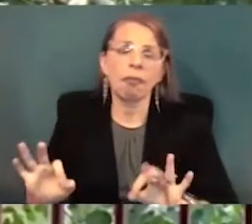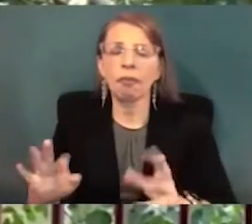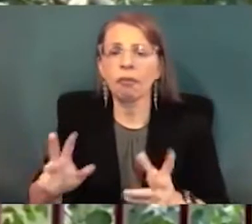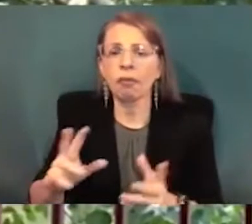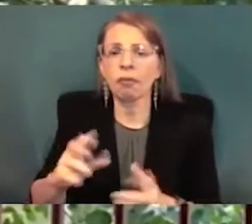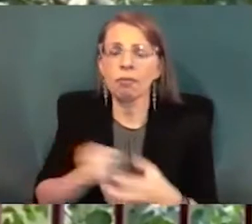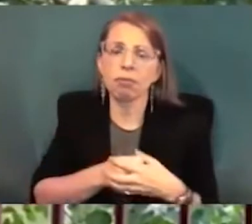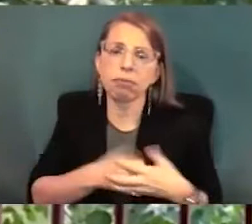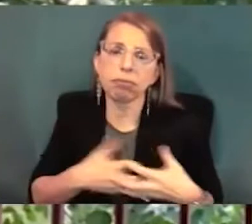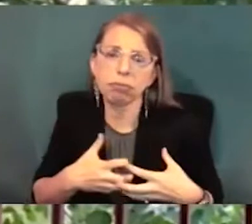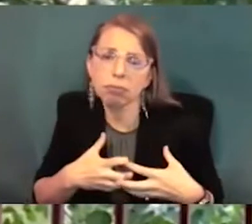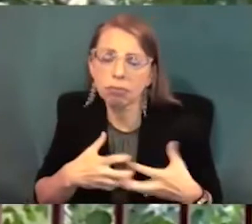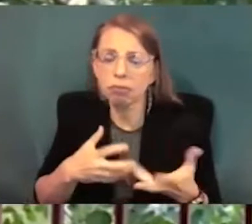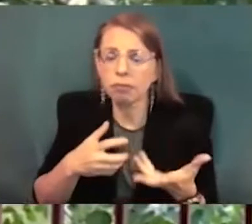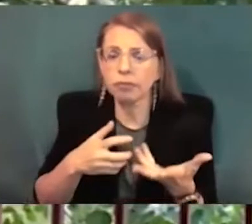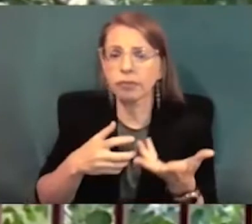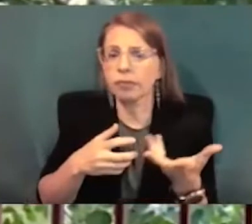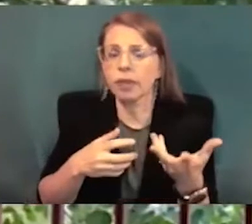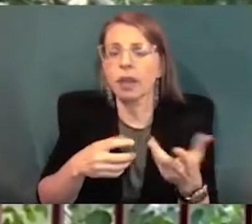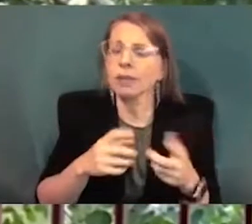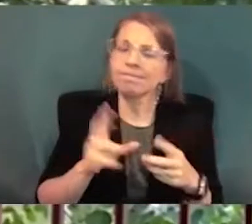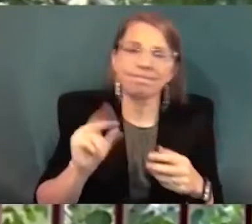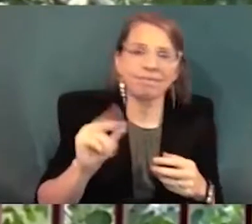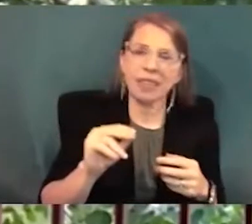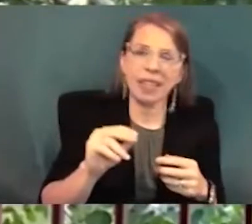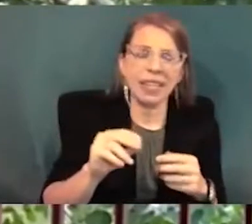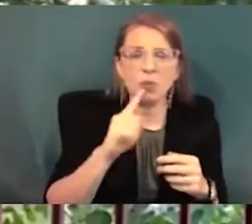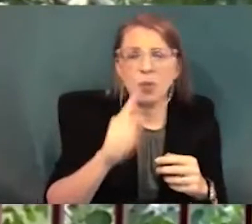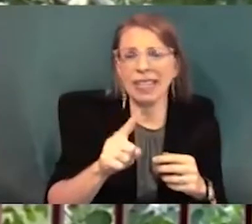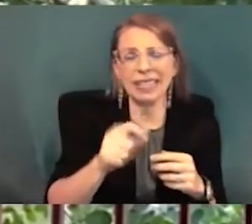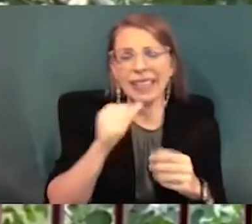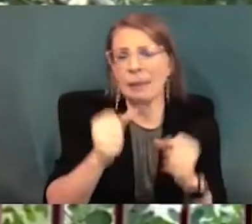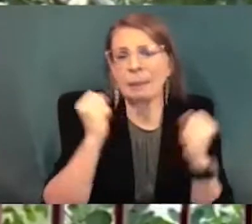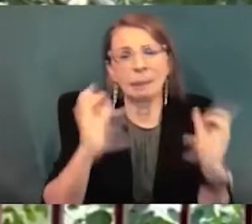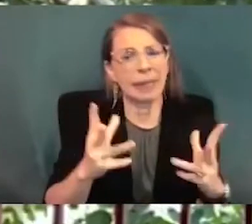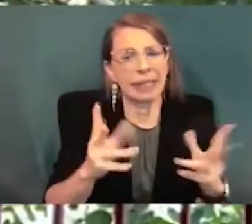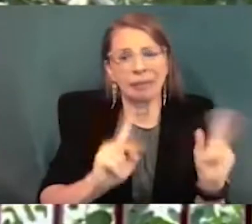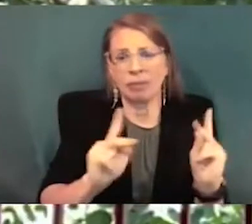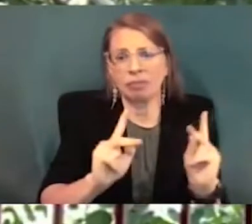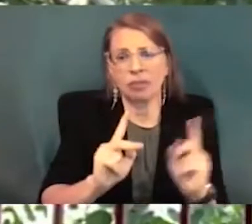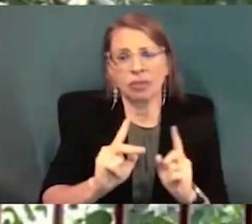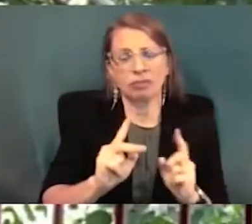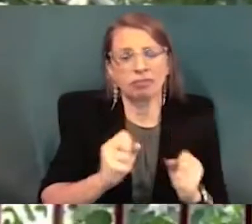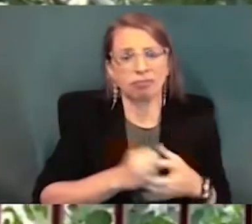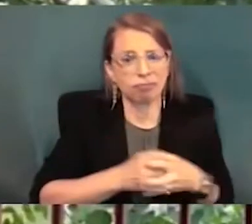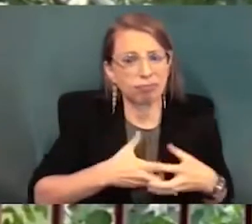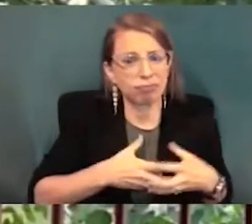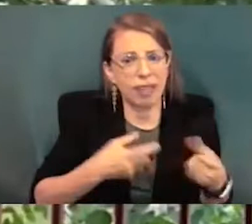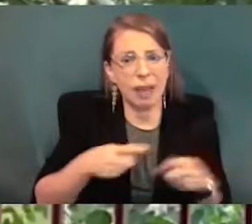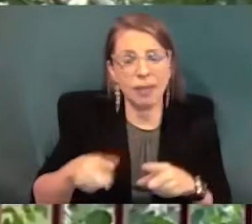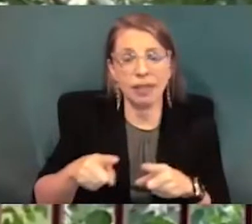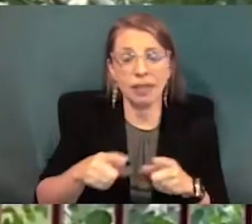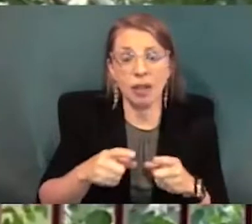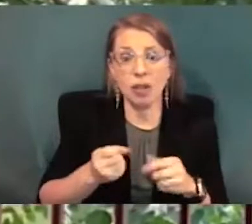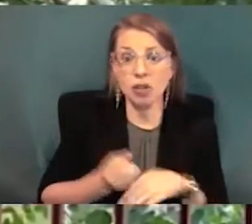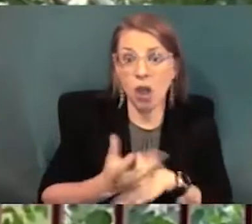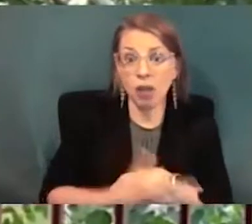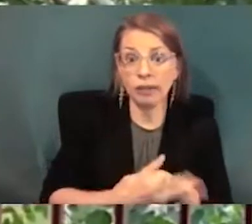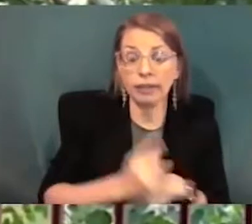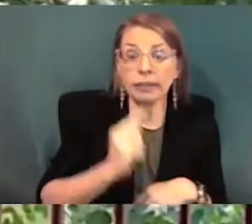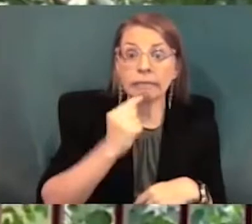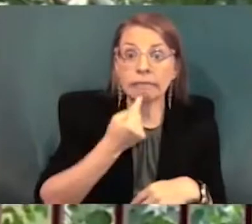is. And just as you said, it's transient. It's very minimal. Does not lead to any severe disease. I think your point in the fact